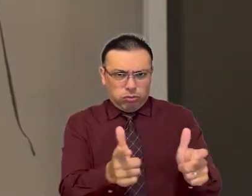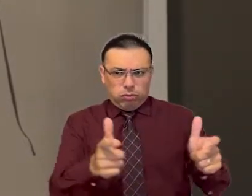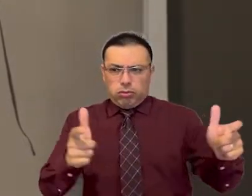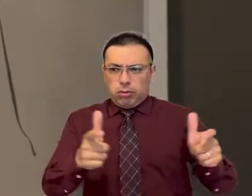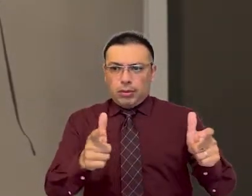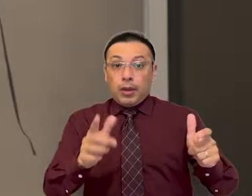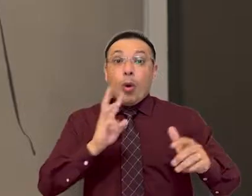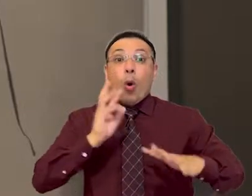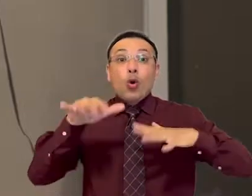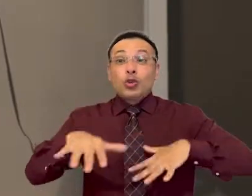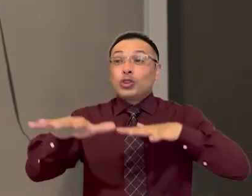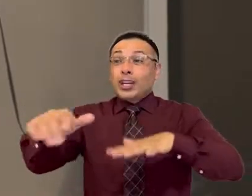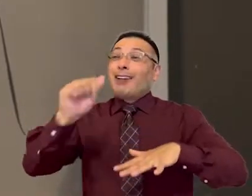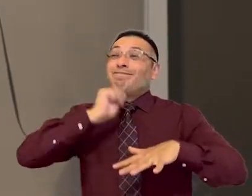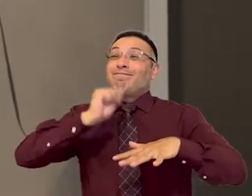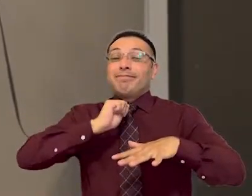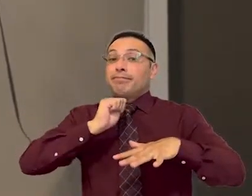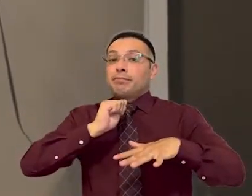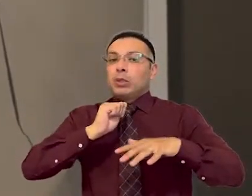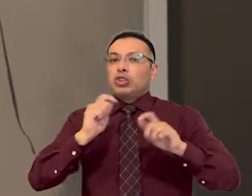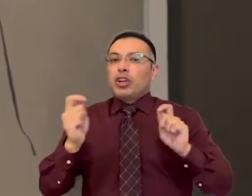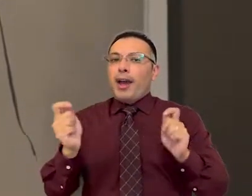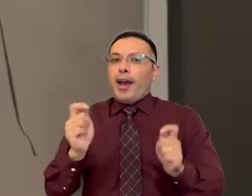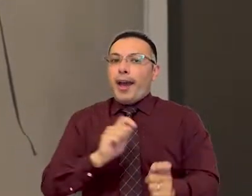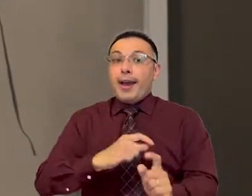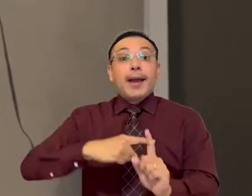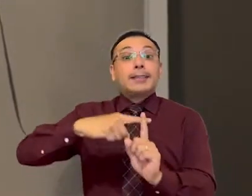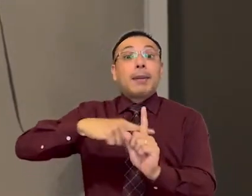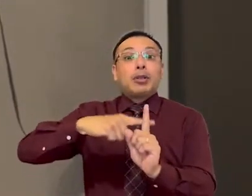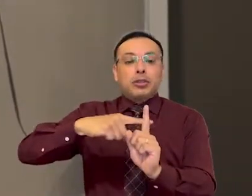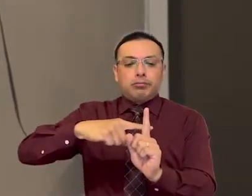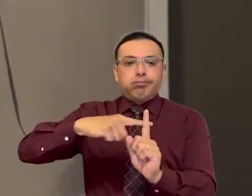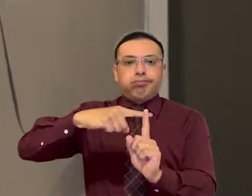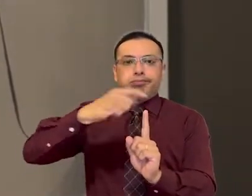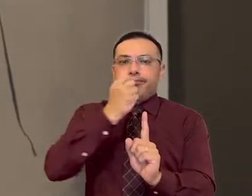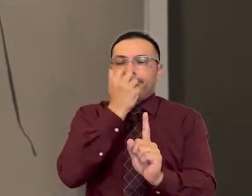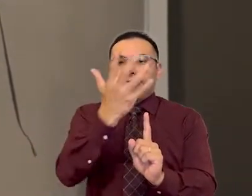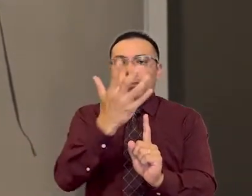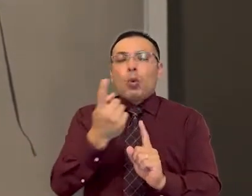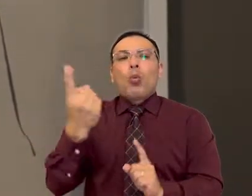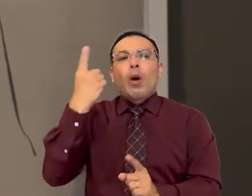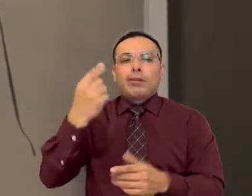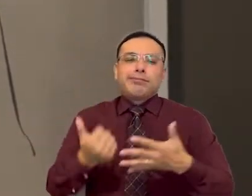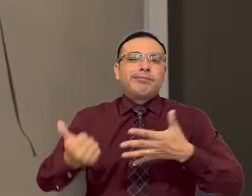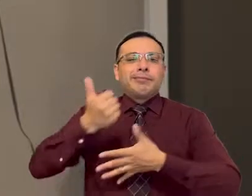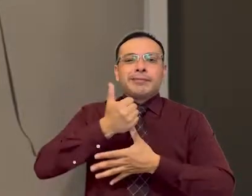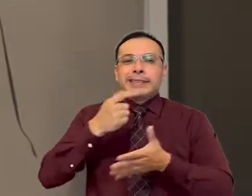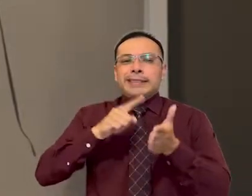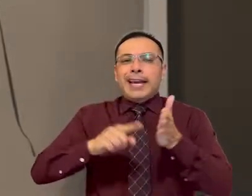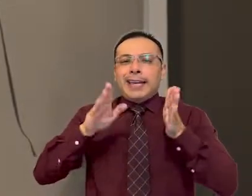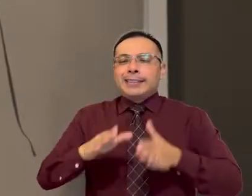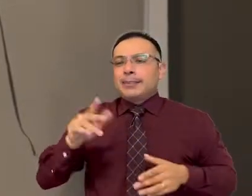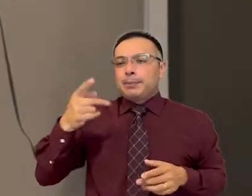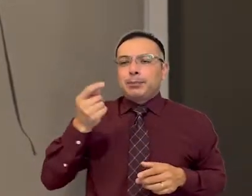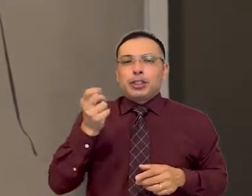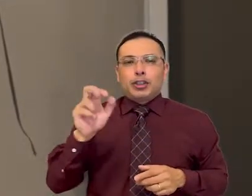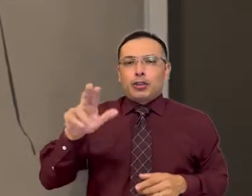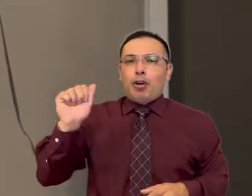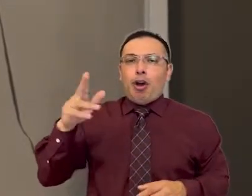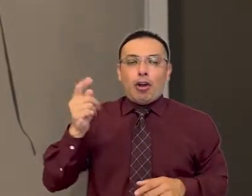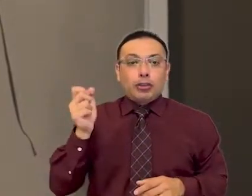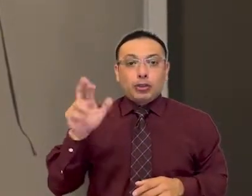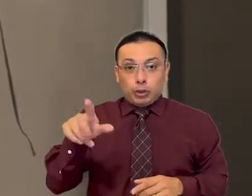changing and in fact warming. And one of our senior research scientists, Dr. Peter Oster, is looking at those